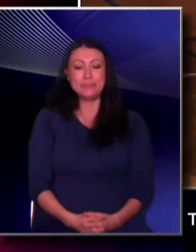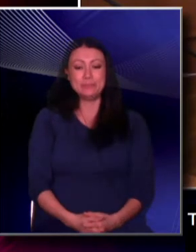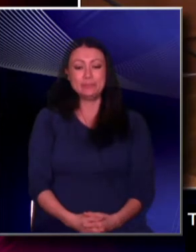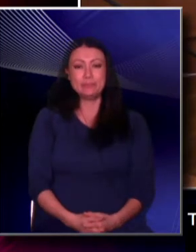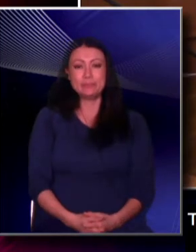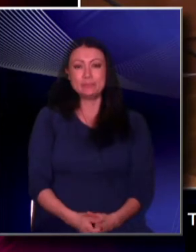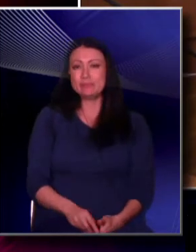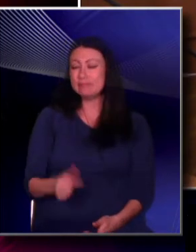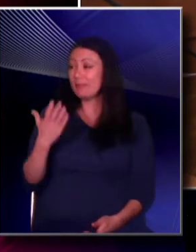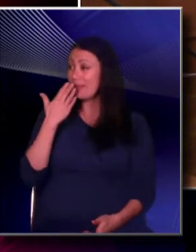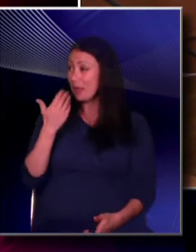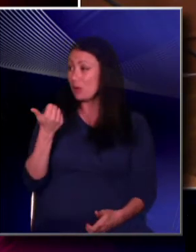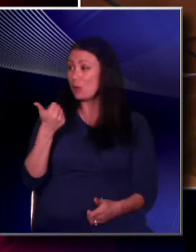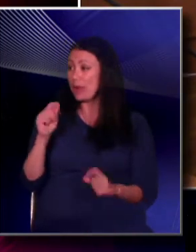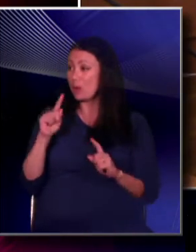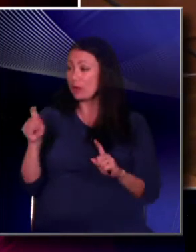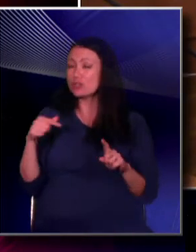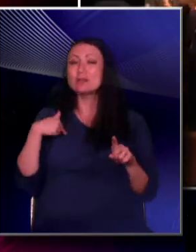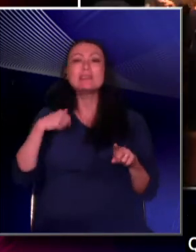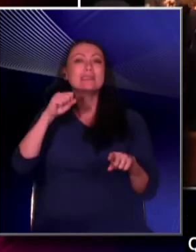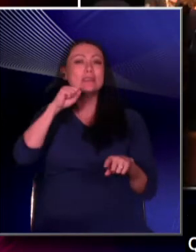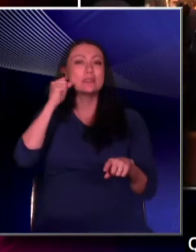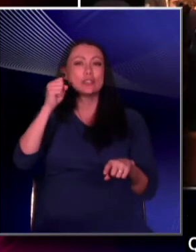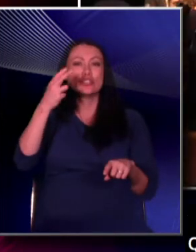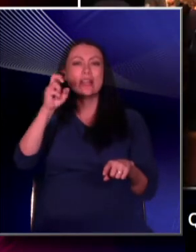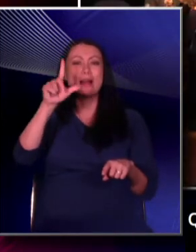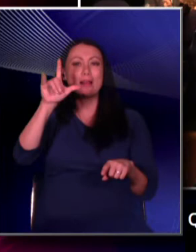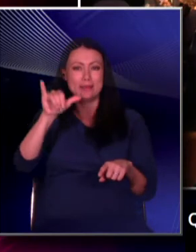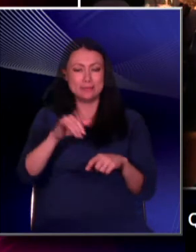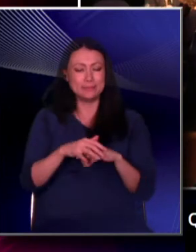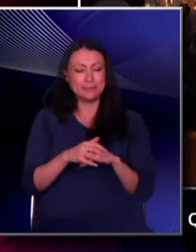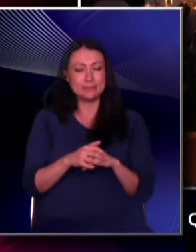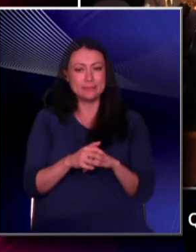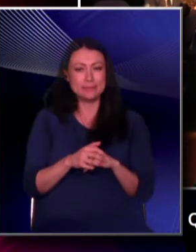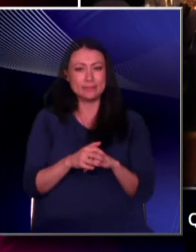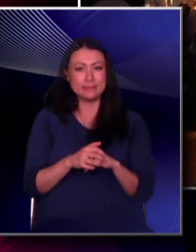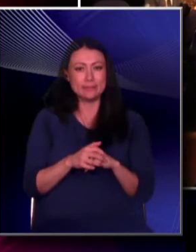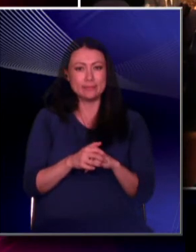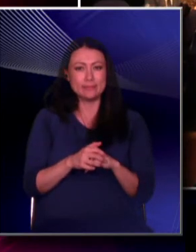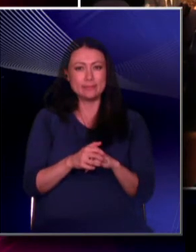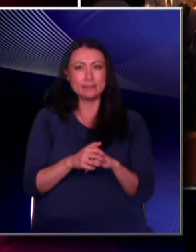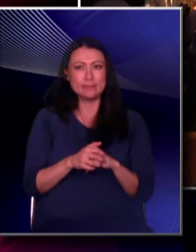Thank you. Are there any questions? This is Shelley. Shelley, go ahead.